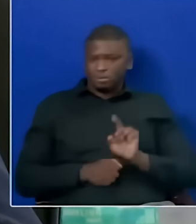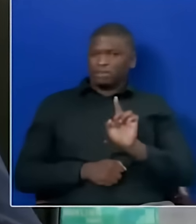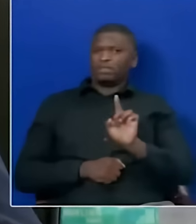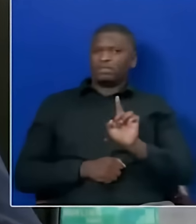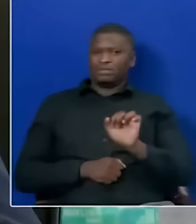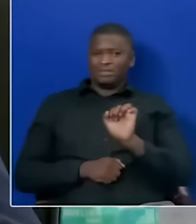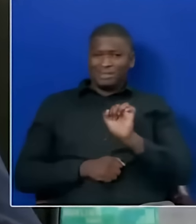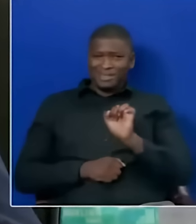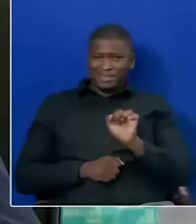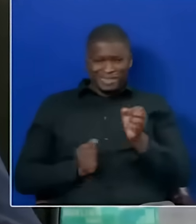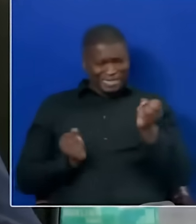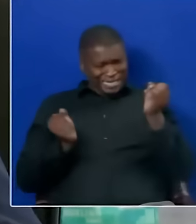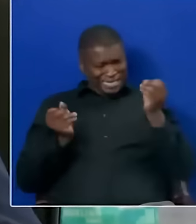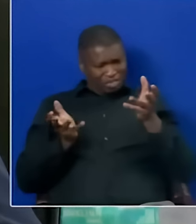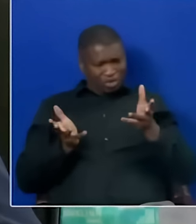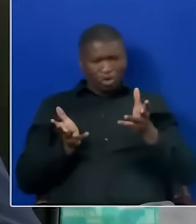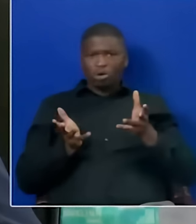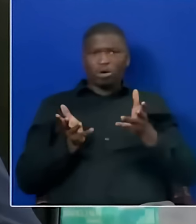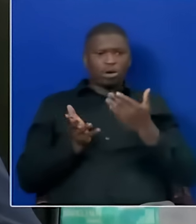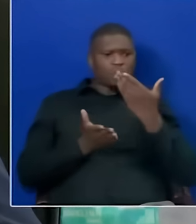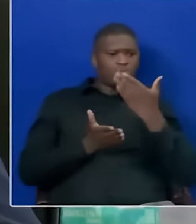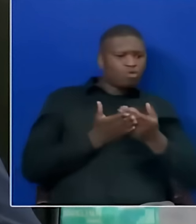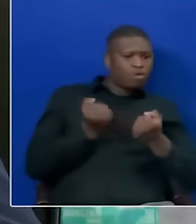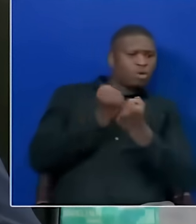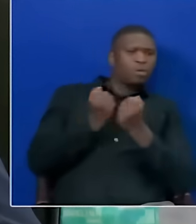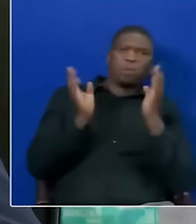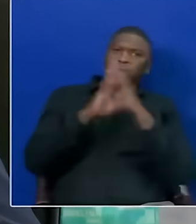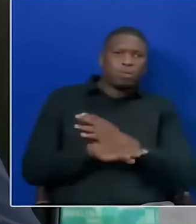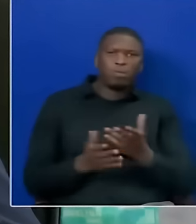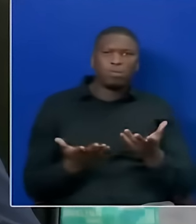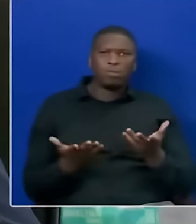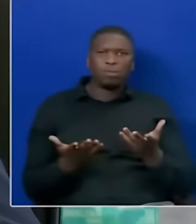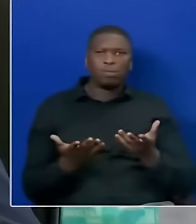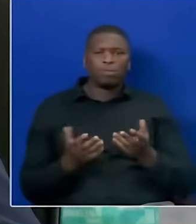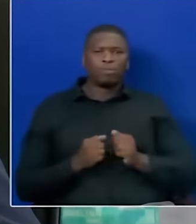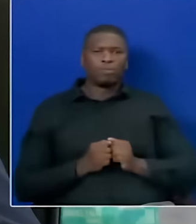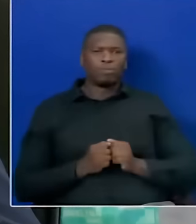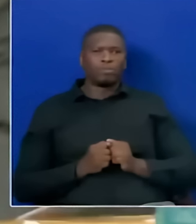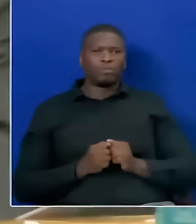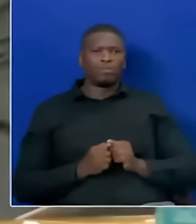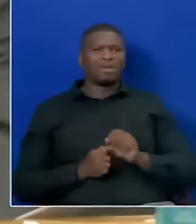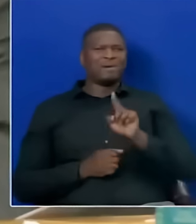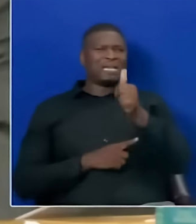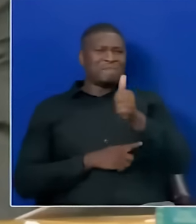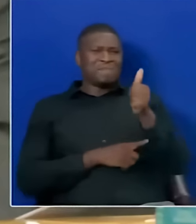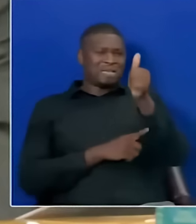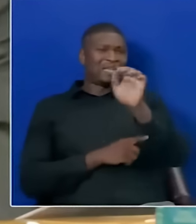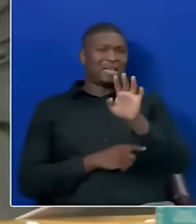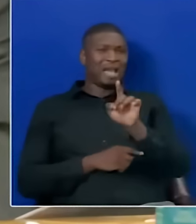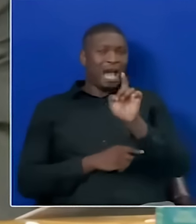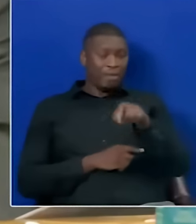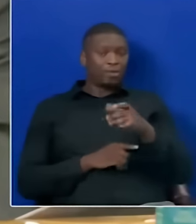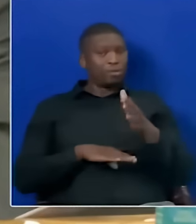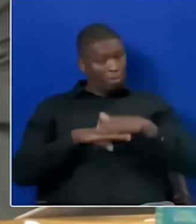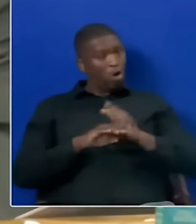not supported by objective facts, commissioners. Well, Brigadier, I do need to explore this further with you, because the